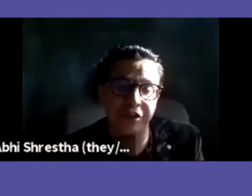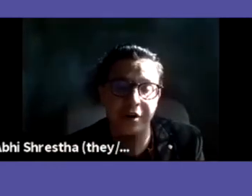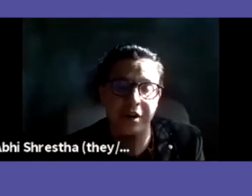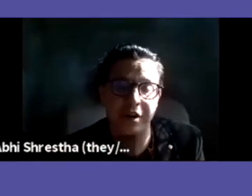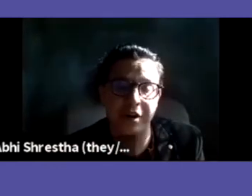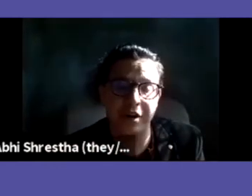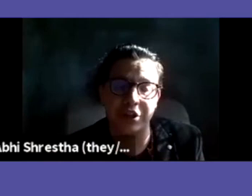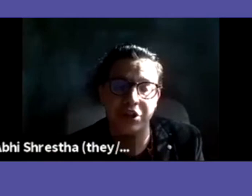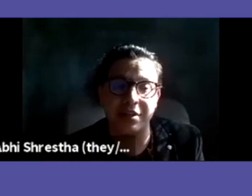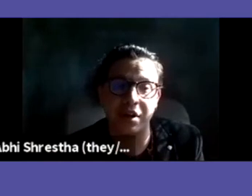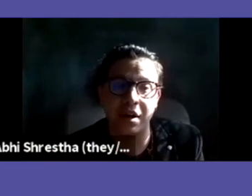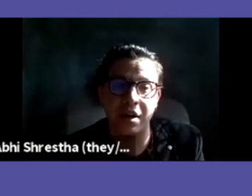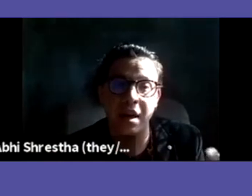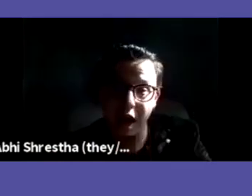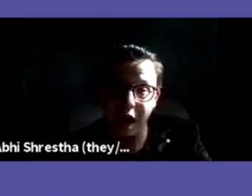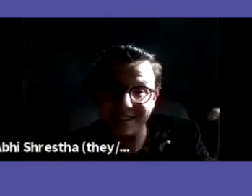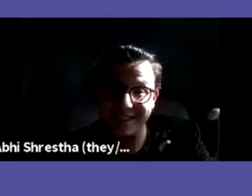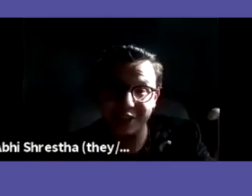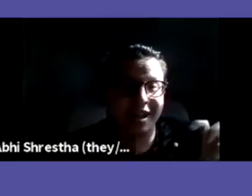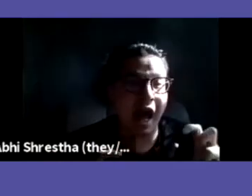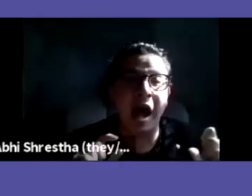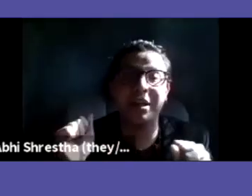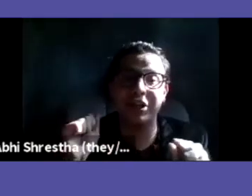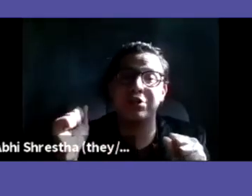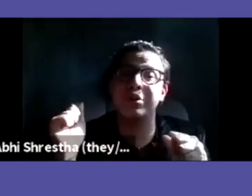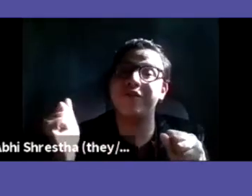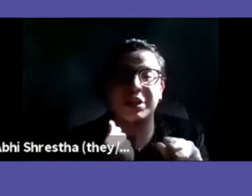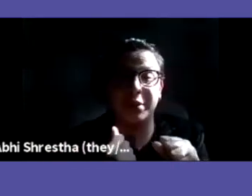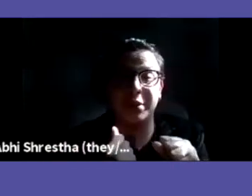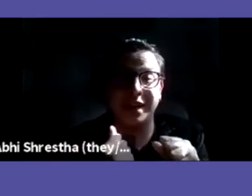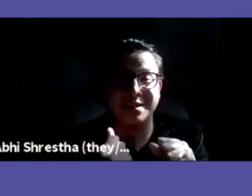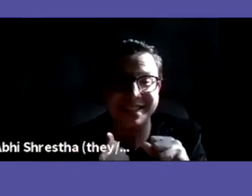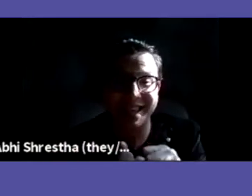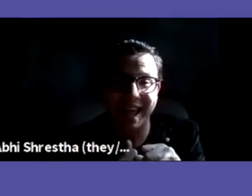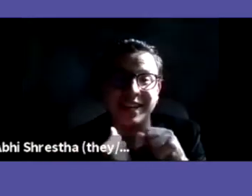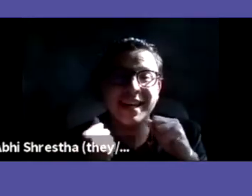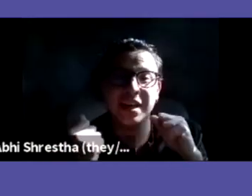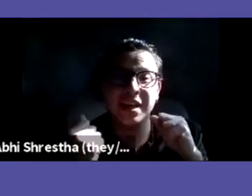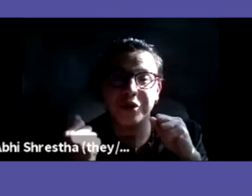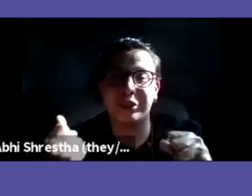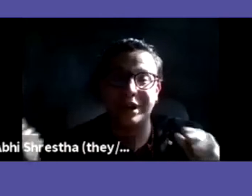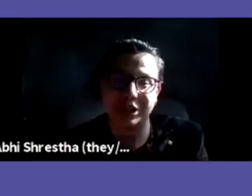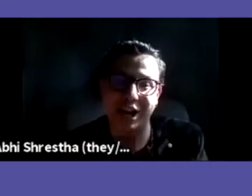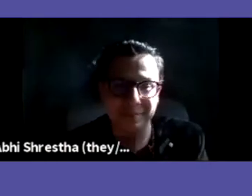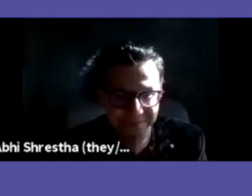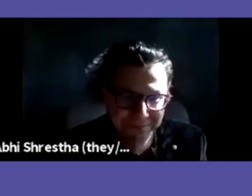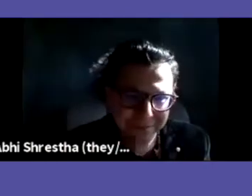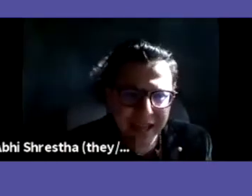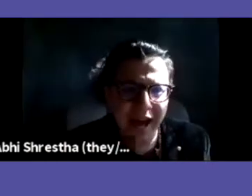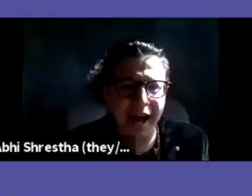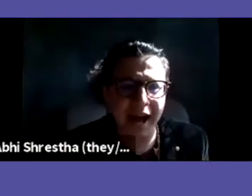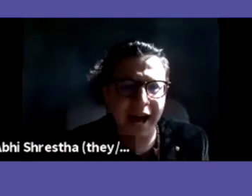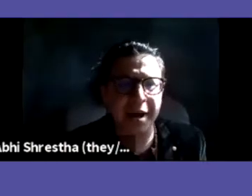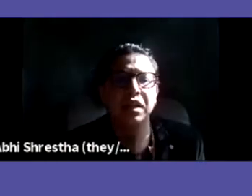to throw it in the question and answer section, and I'll make sure to sort of get to it as best as I can throughout the workshop.